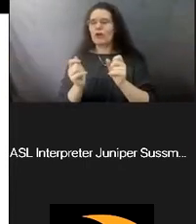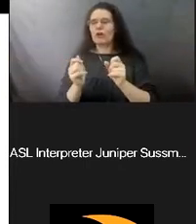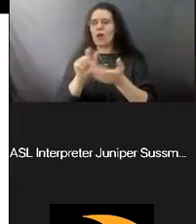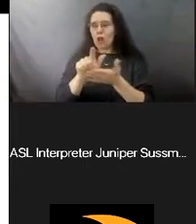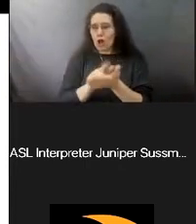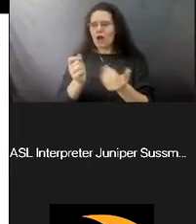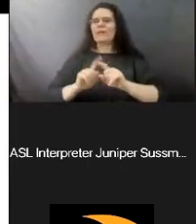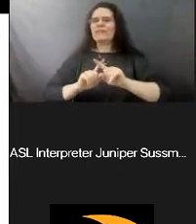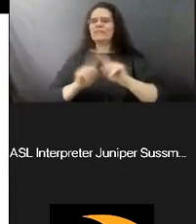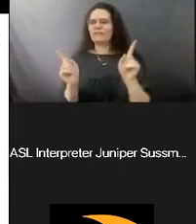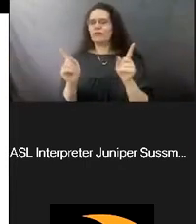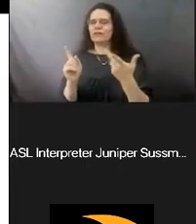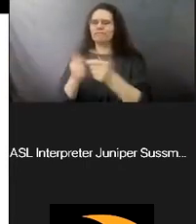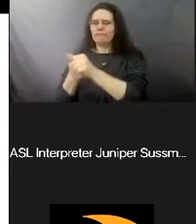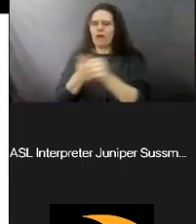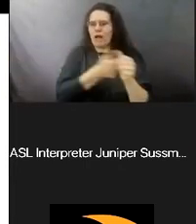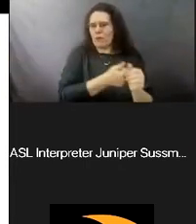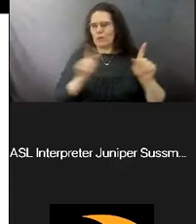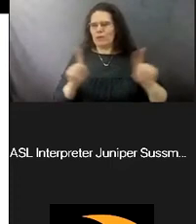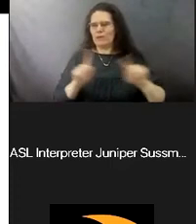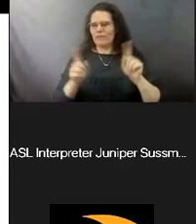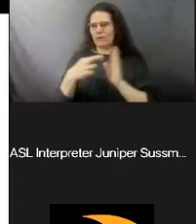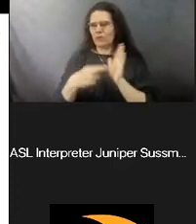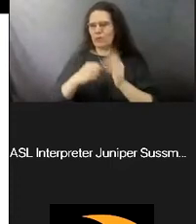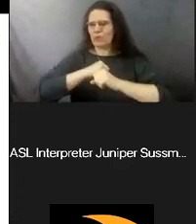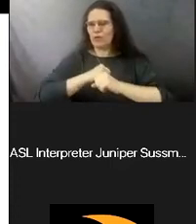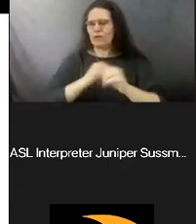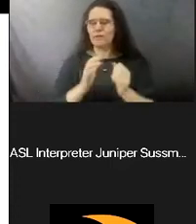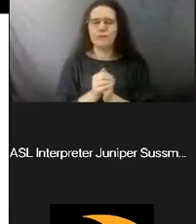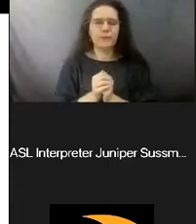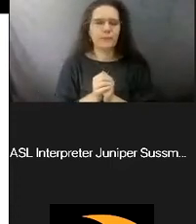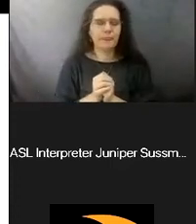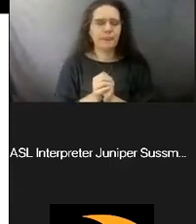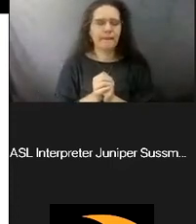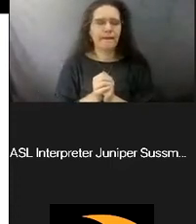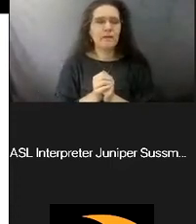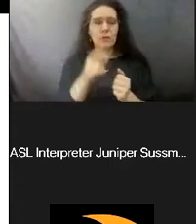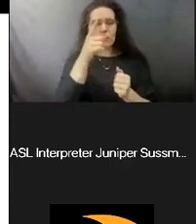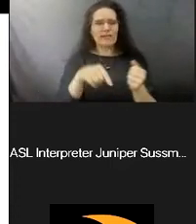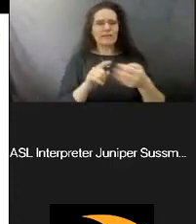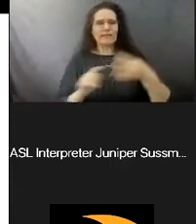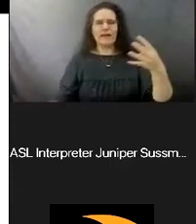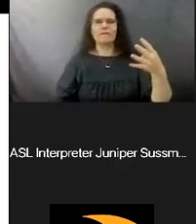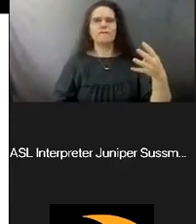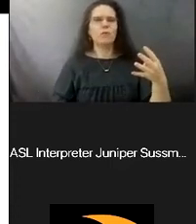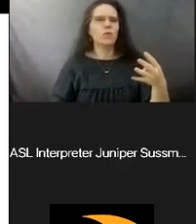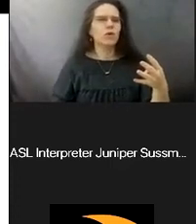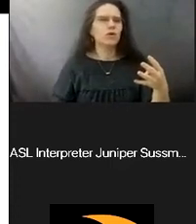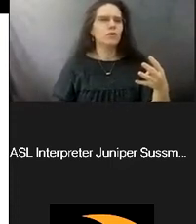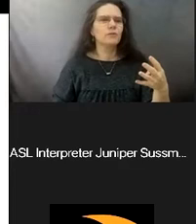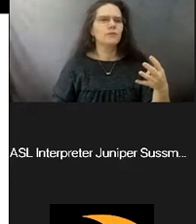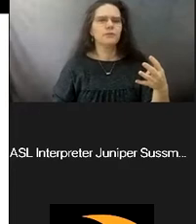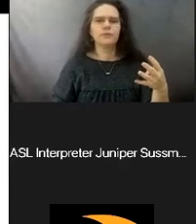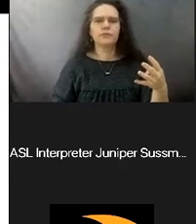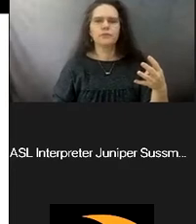K through 12 schools, you'll see on the screen that there are 4 different sort of major topics covered